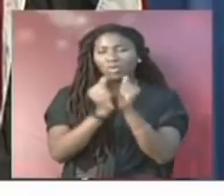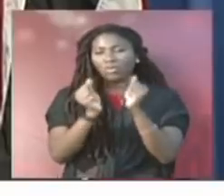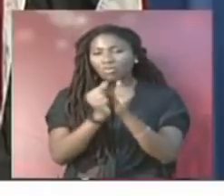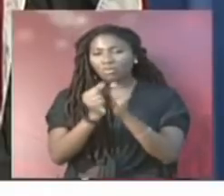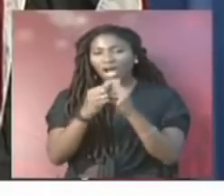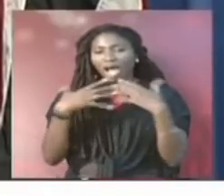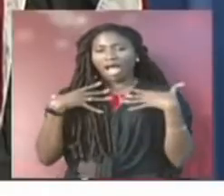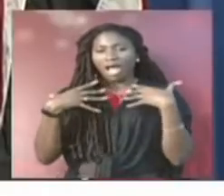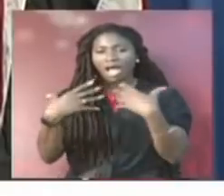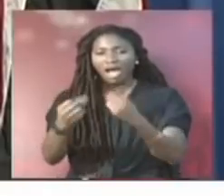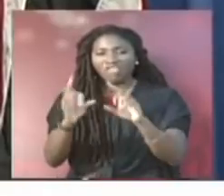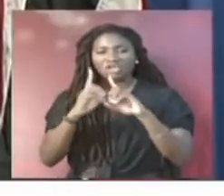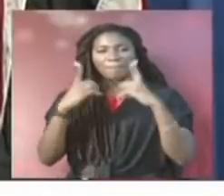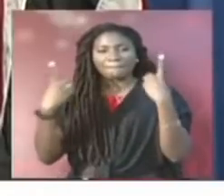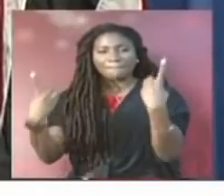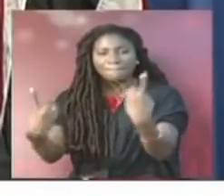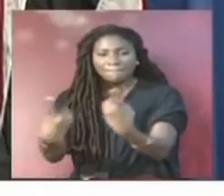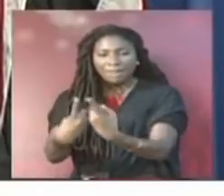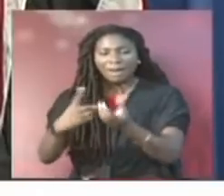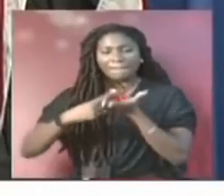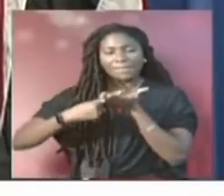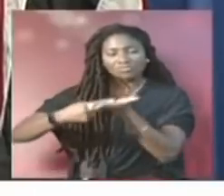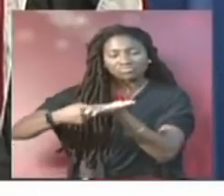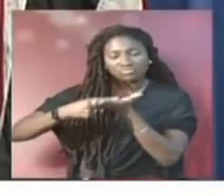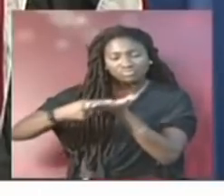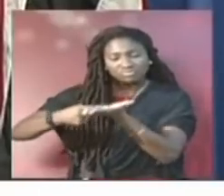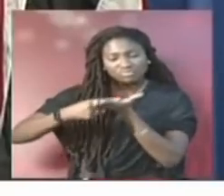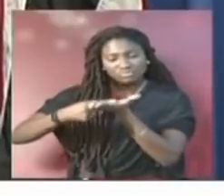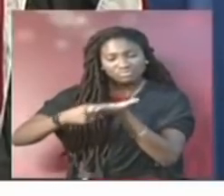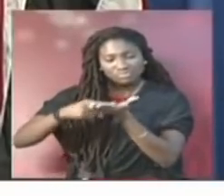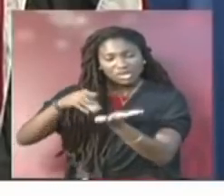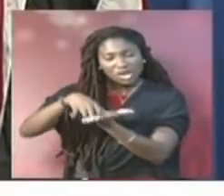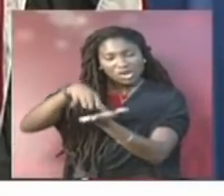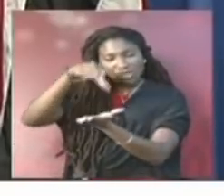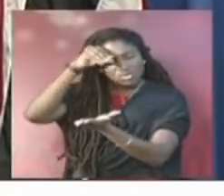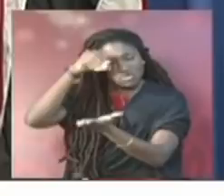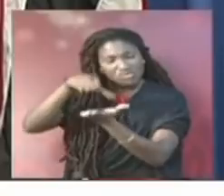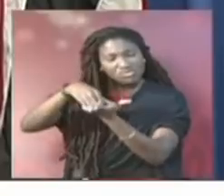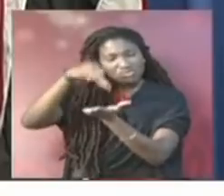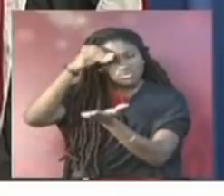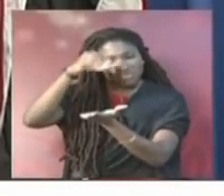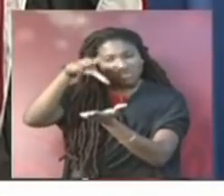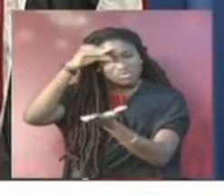and accepting and being educated by their analyses,